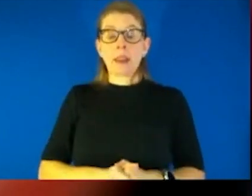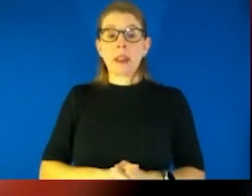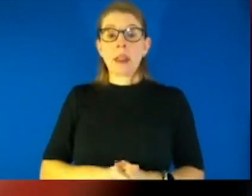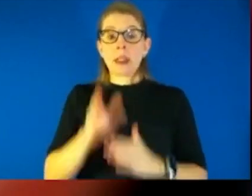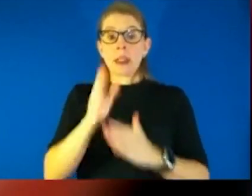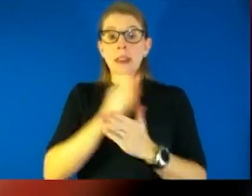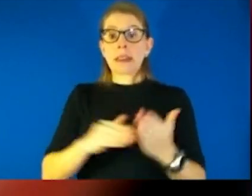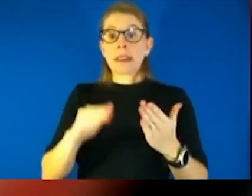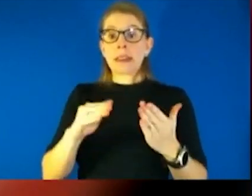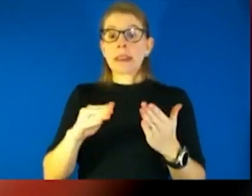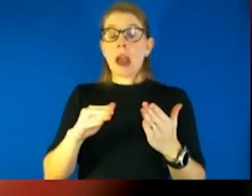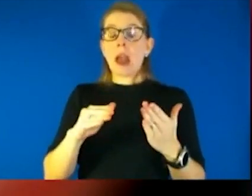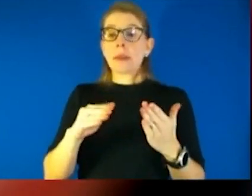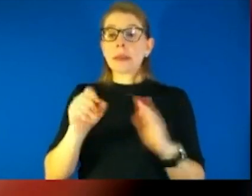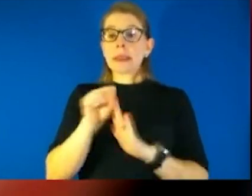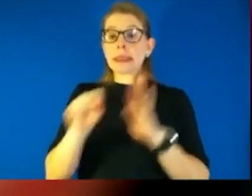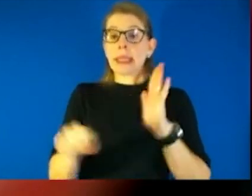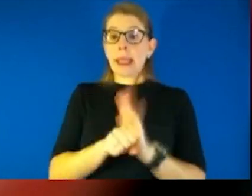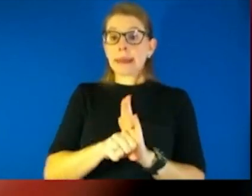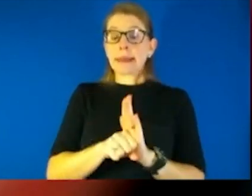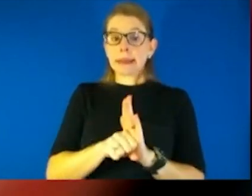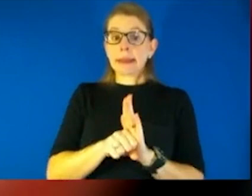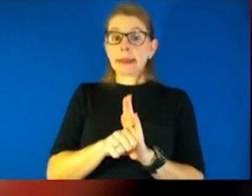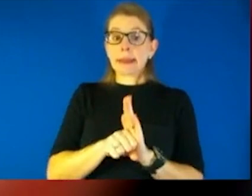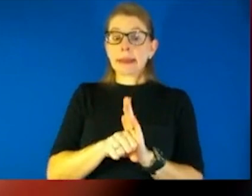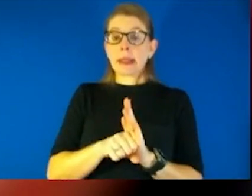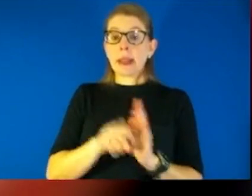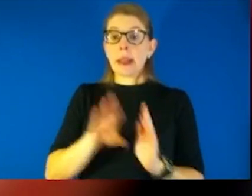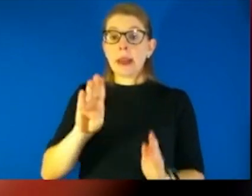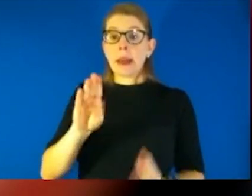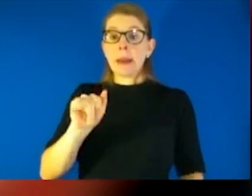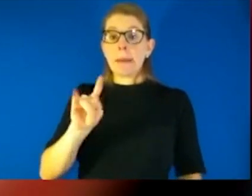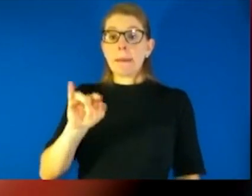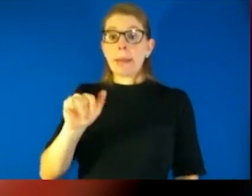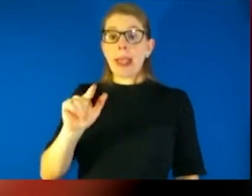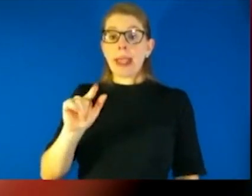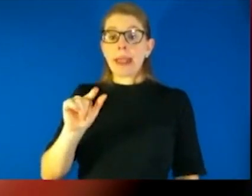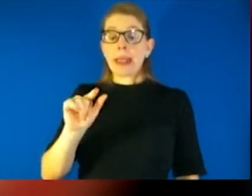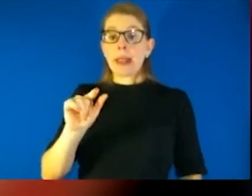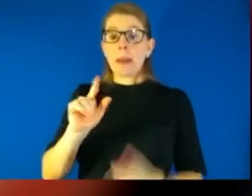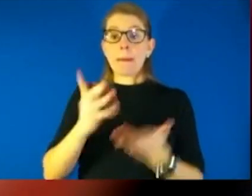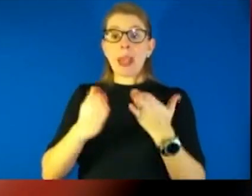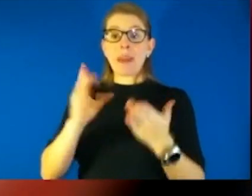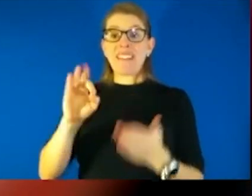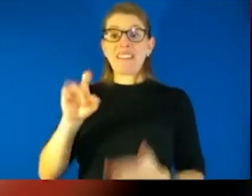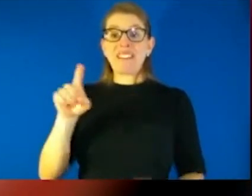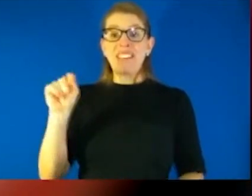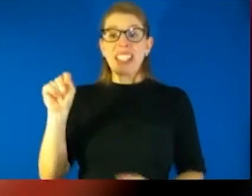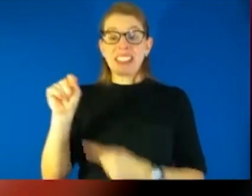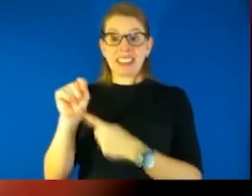that's still allowed, in others it's forbidden, so maybe the feed is contaminated.